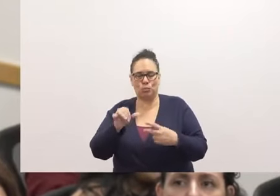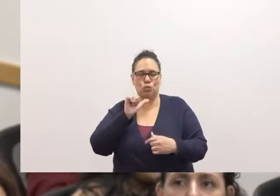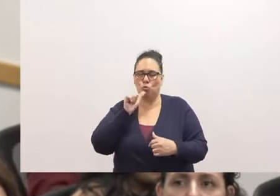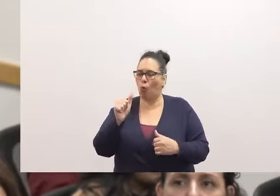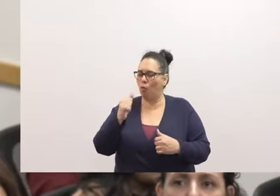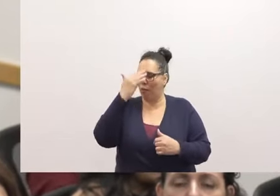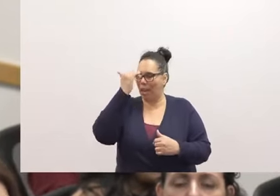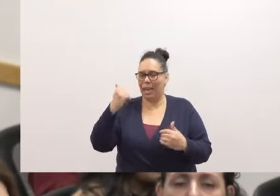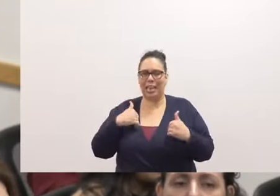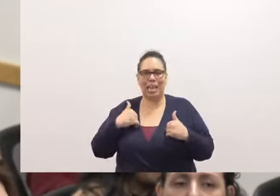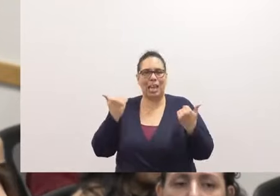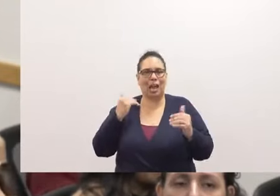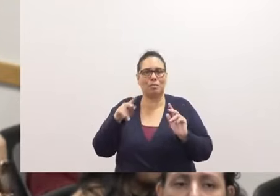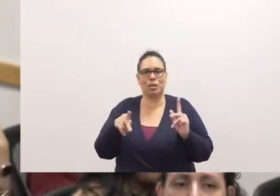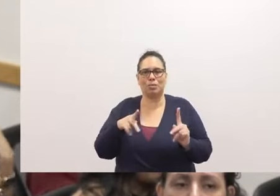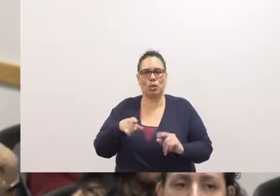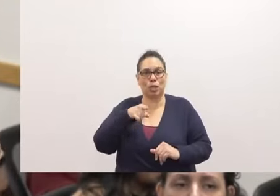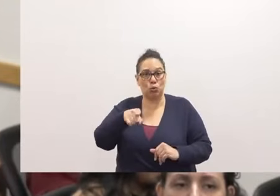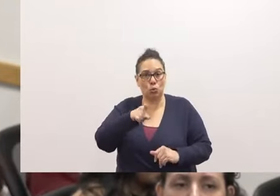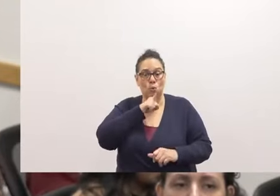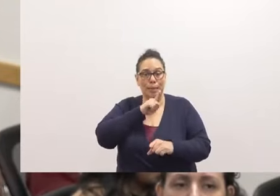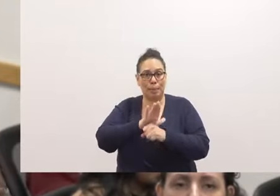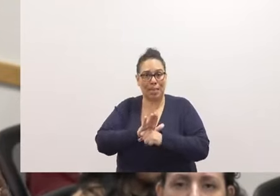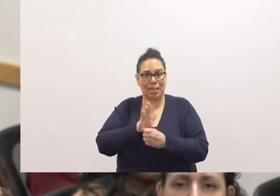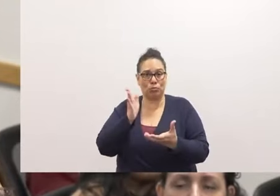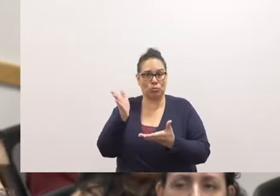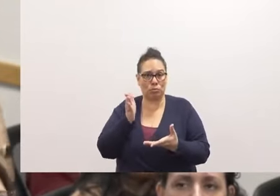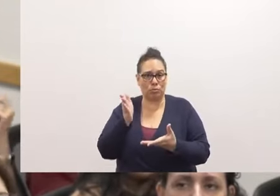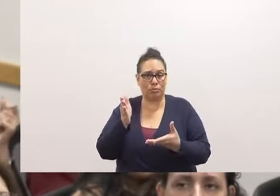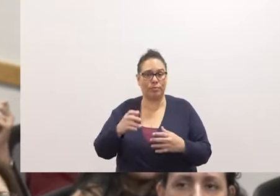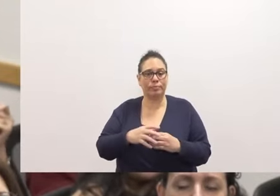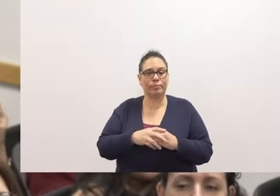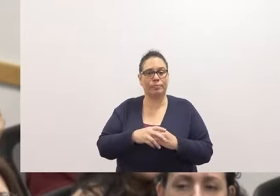young folks who you all have committed to serve.